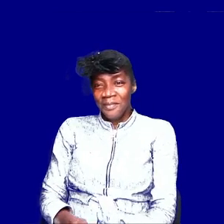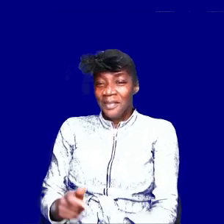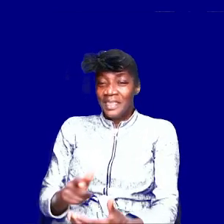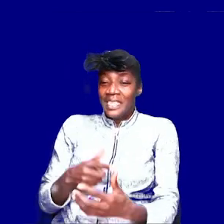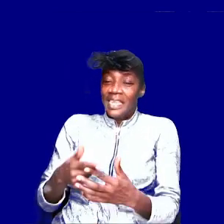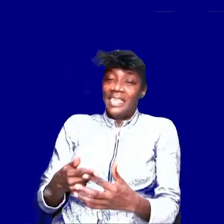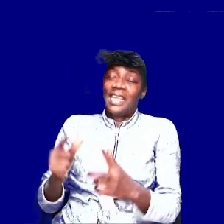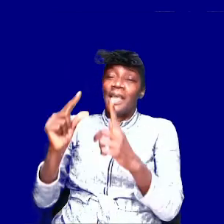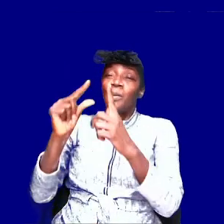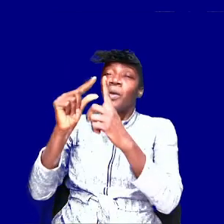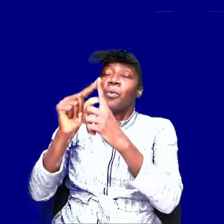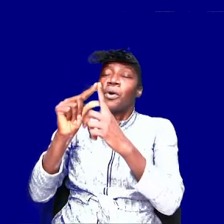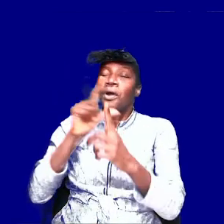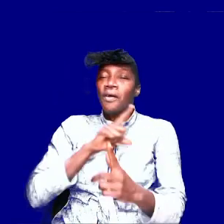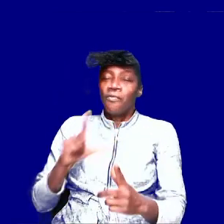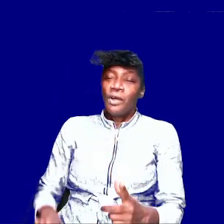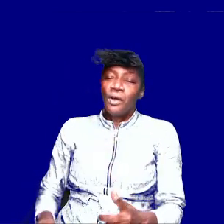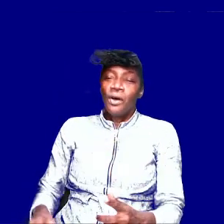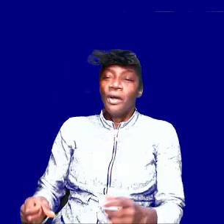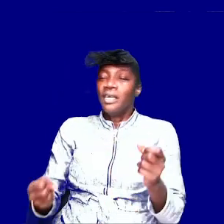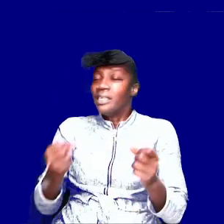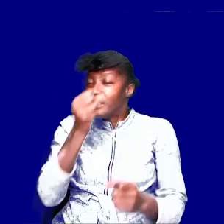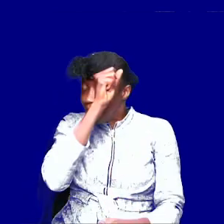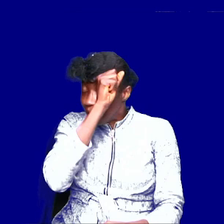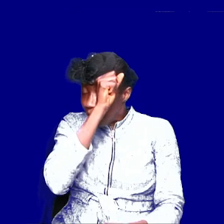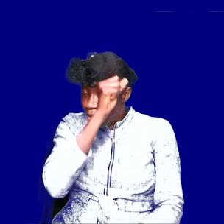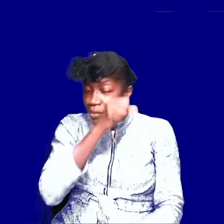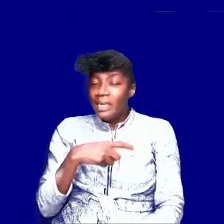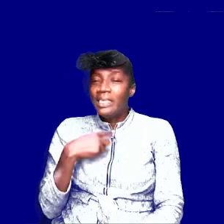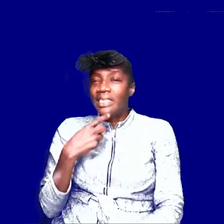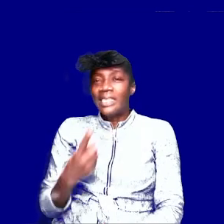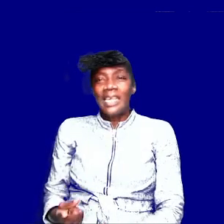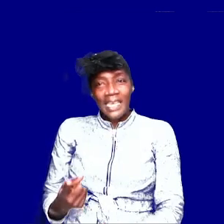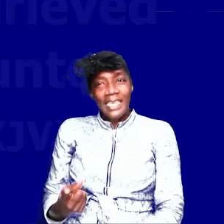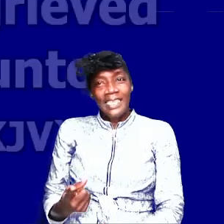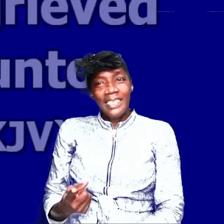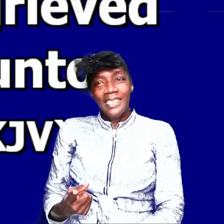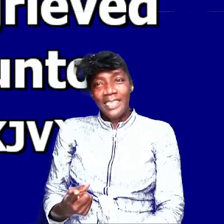Then came the word of the Lord to Samuel, saying,